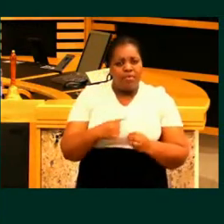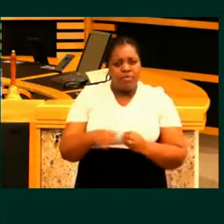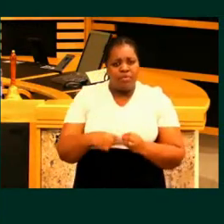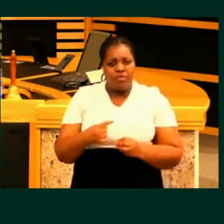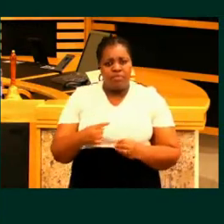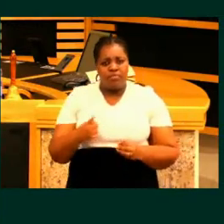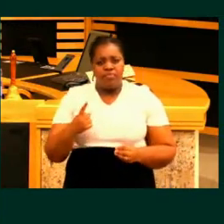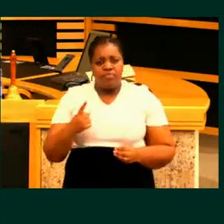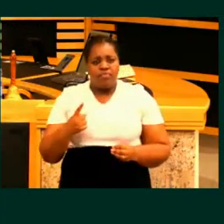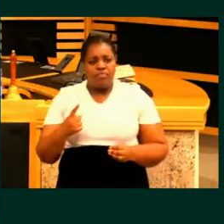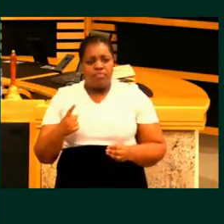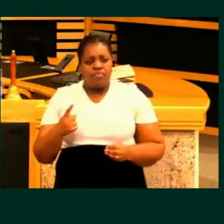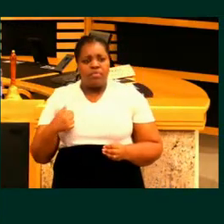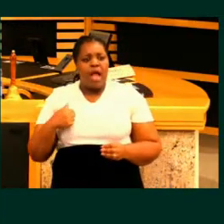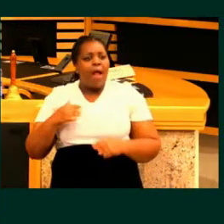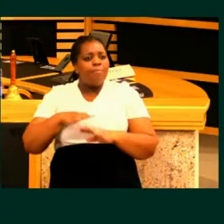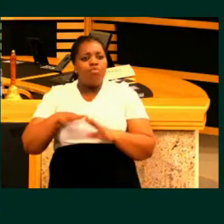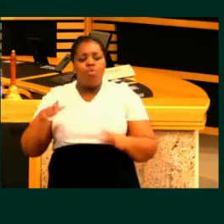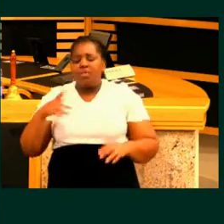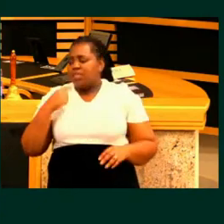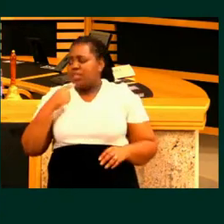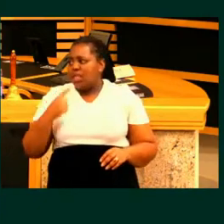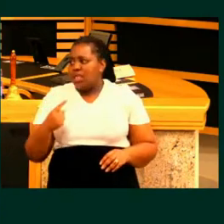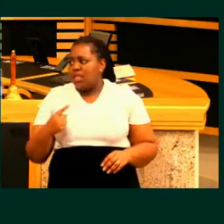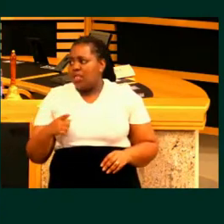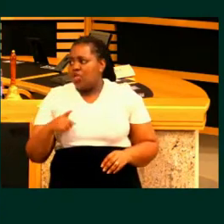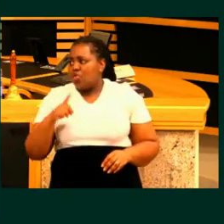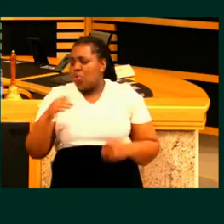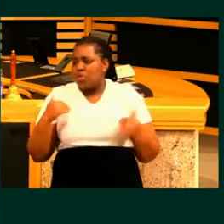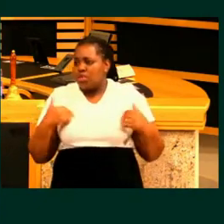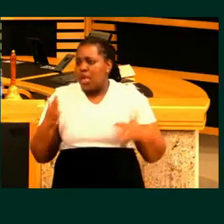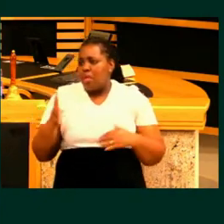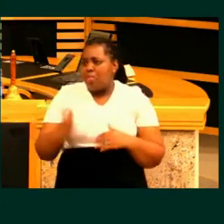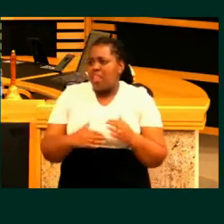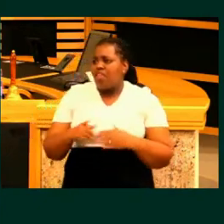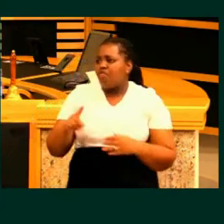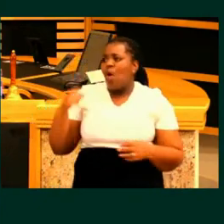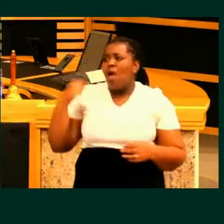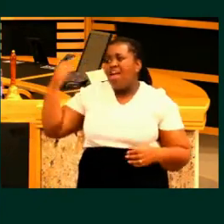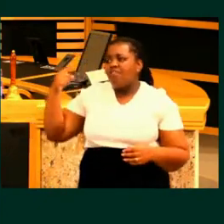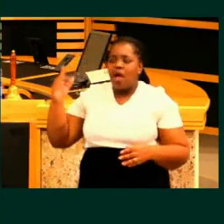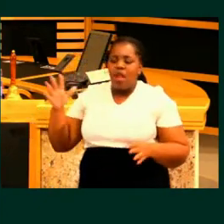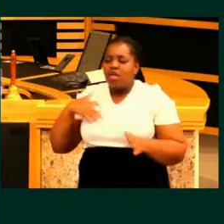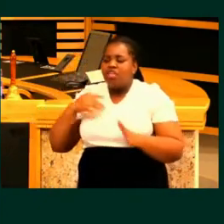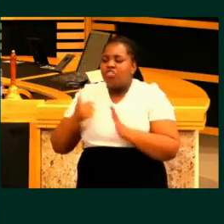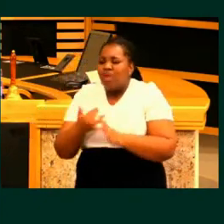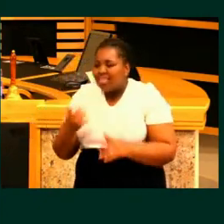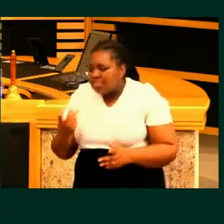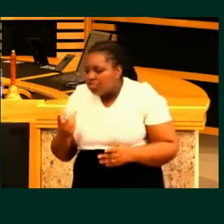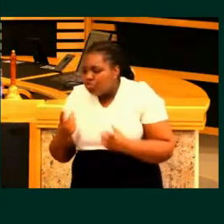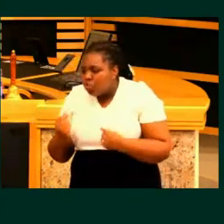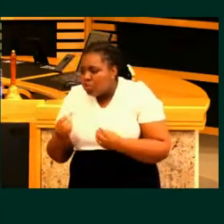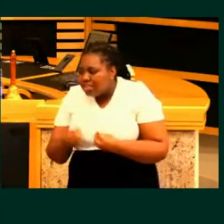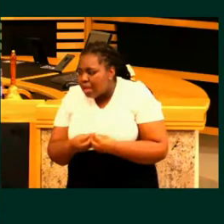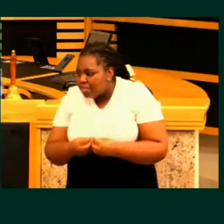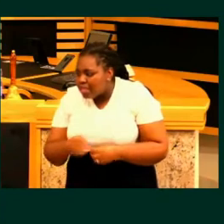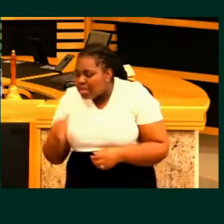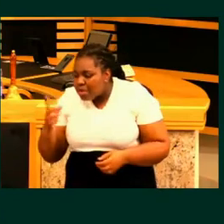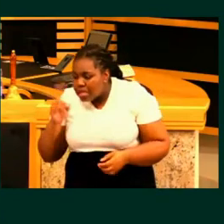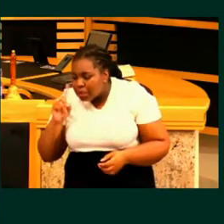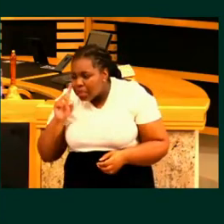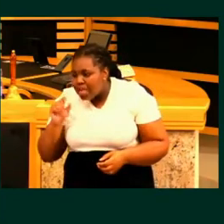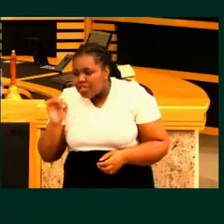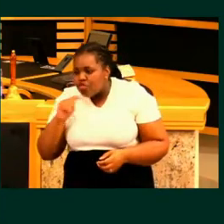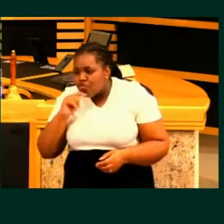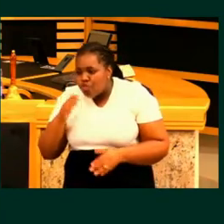running a pilot I'm not asking you to to start building with this forever just run a pilot let's just see if this really